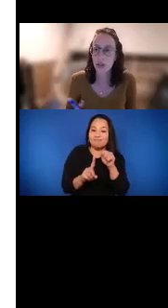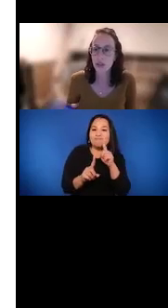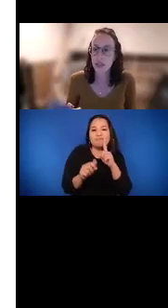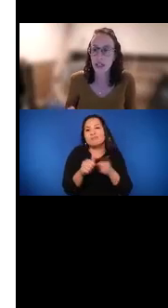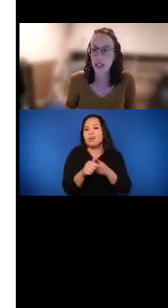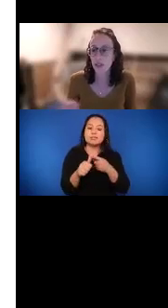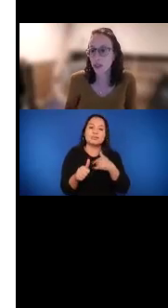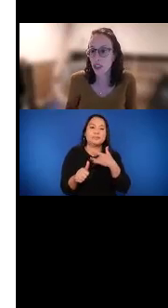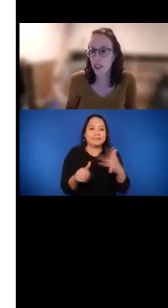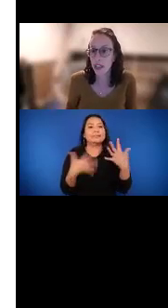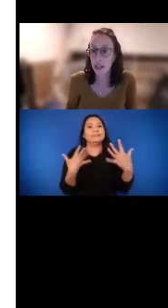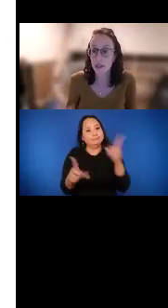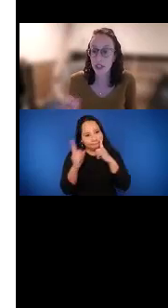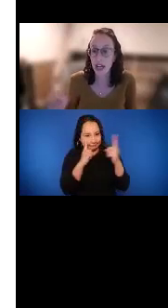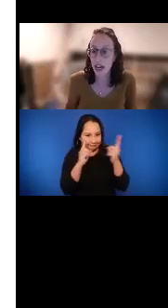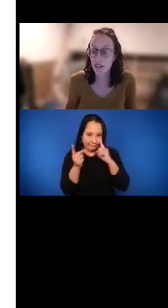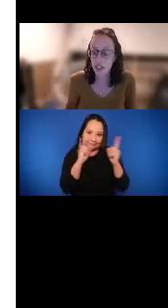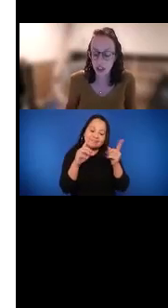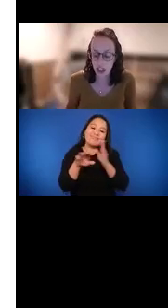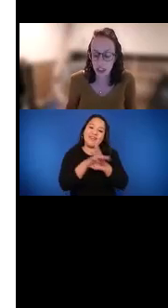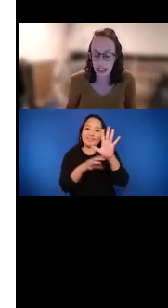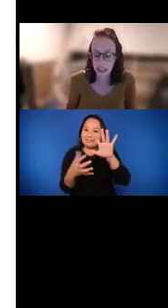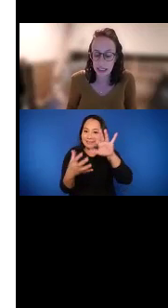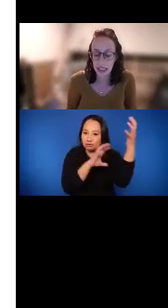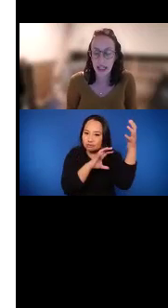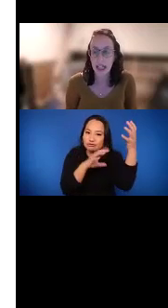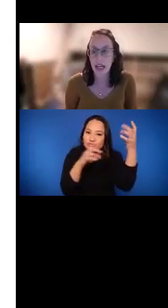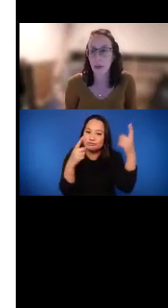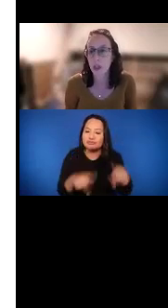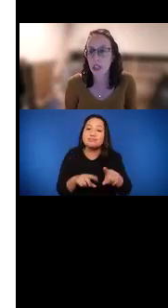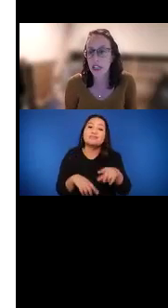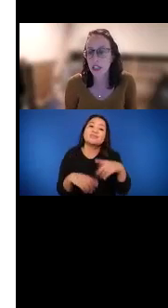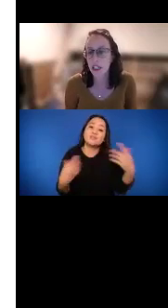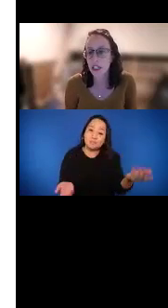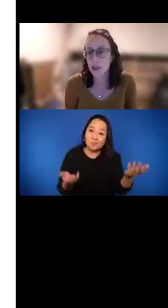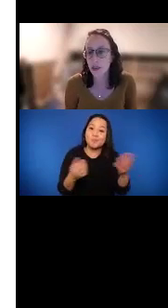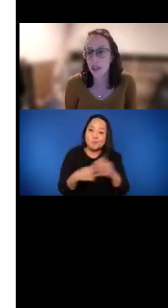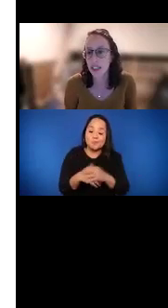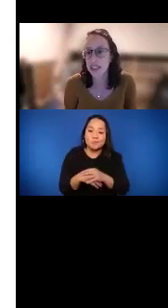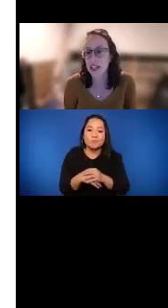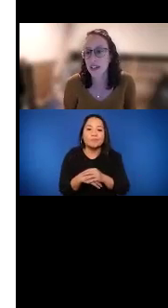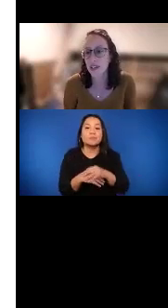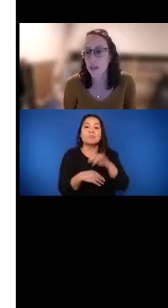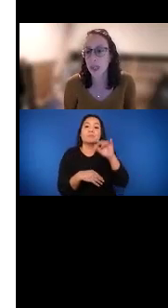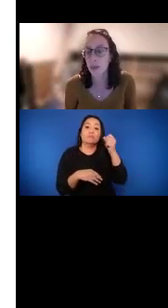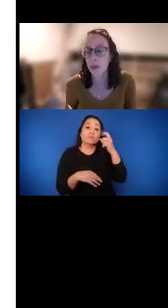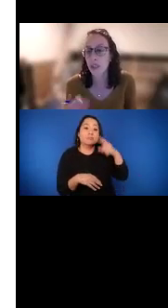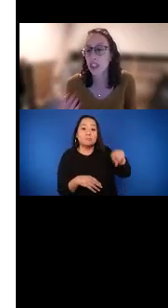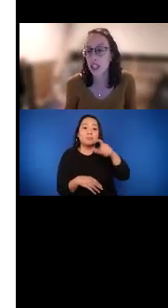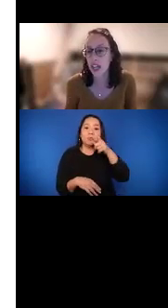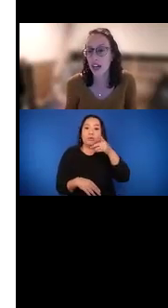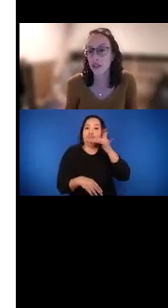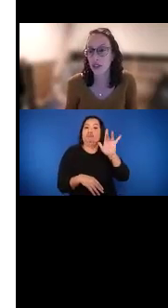So for those fortunate enough to have insurance, we're hearing stories of